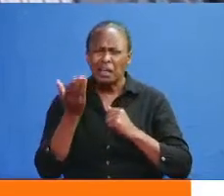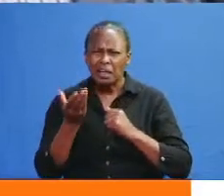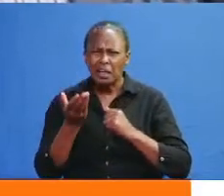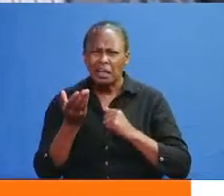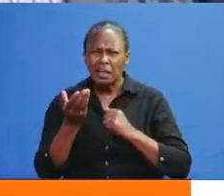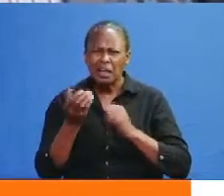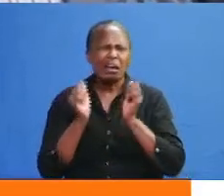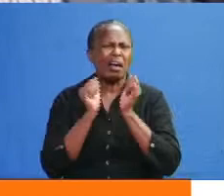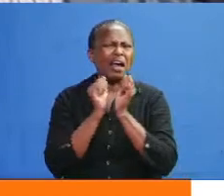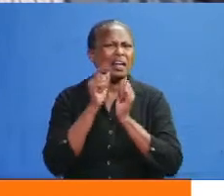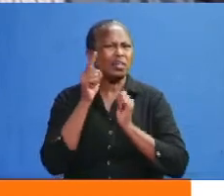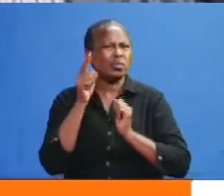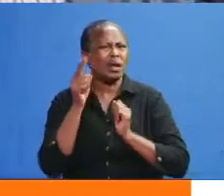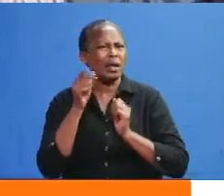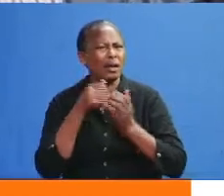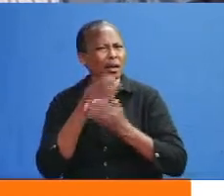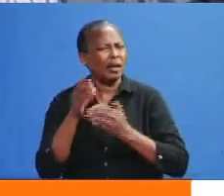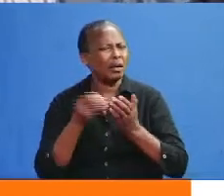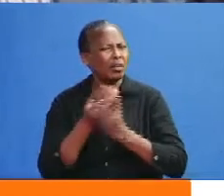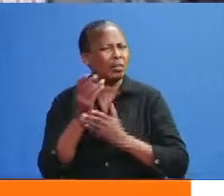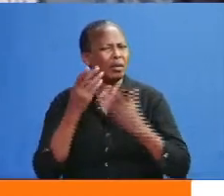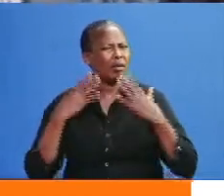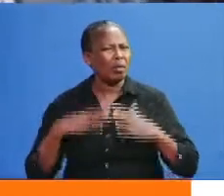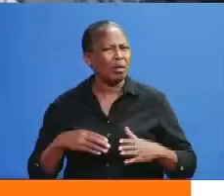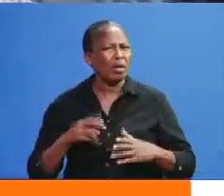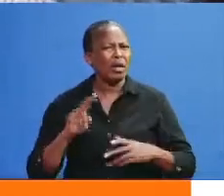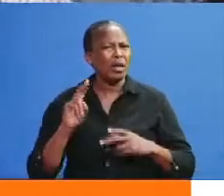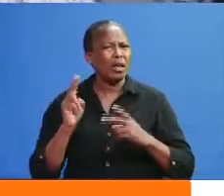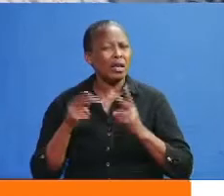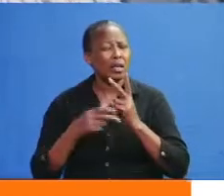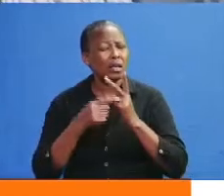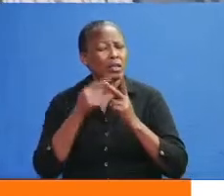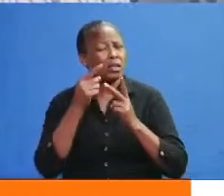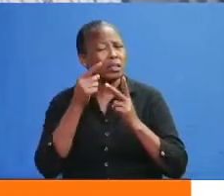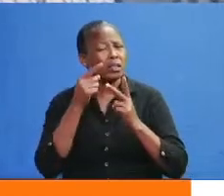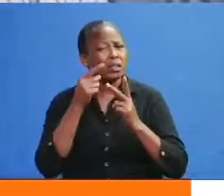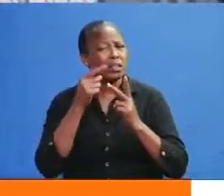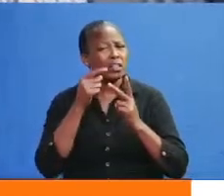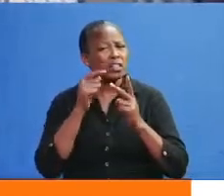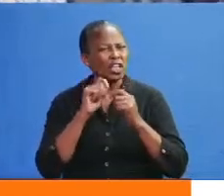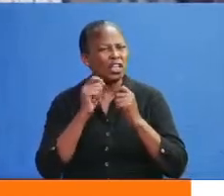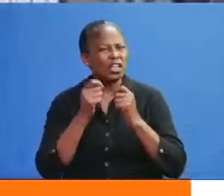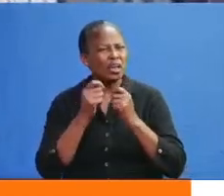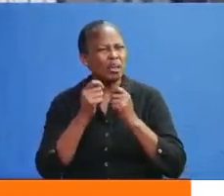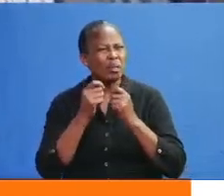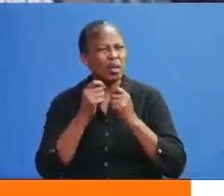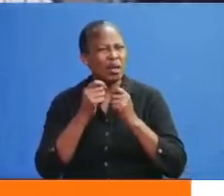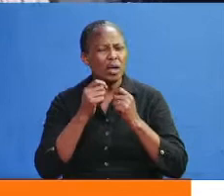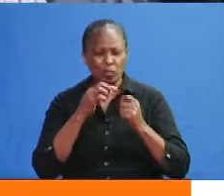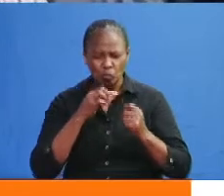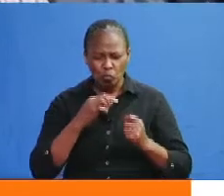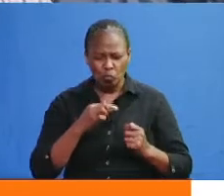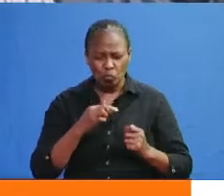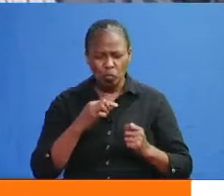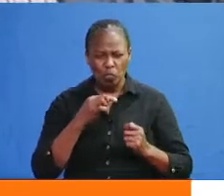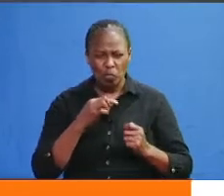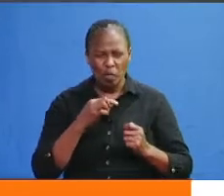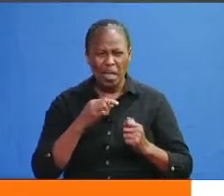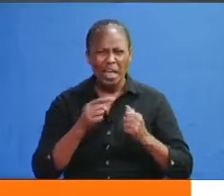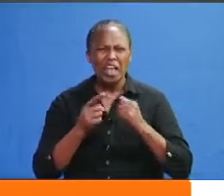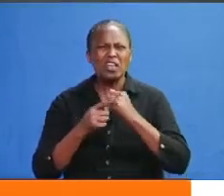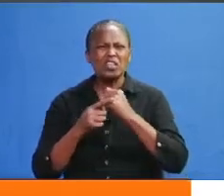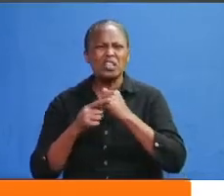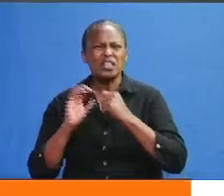person ambaye ni seller. Ya pili tumeweza kupata pombe aina ya Busa. Busa imepatikana 600